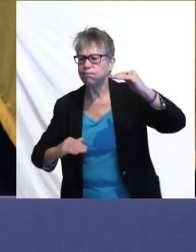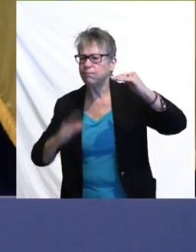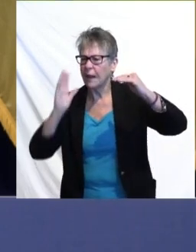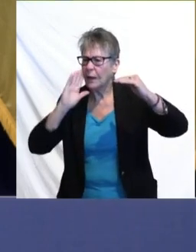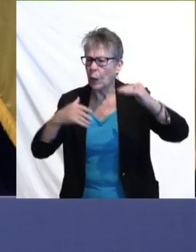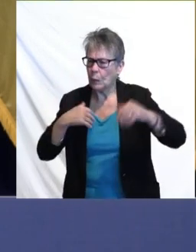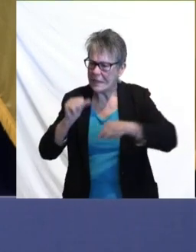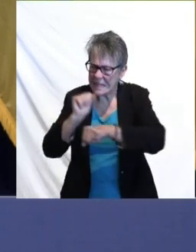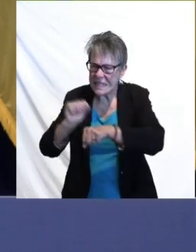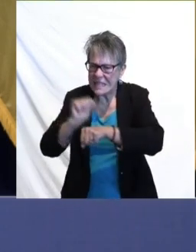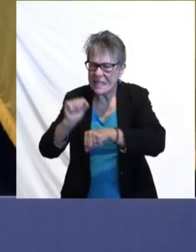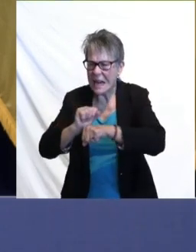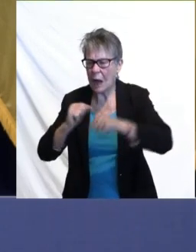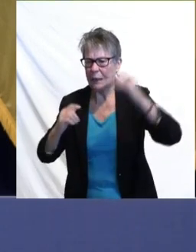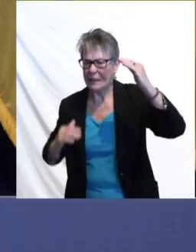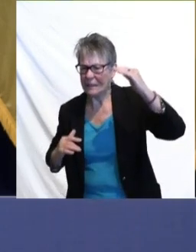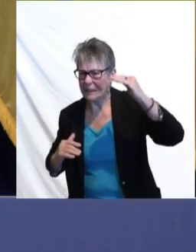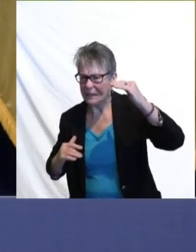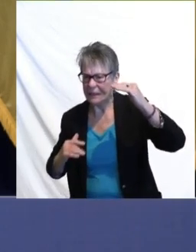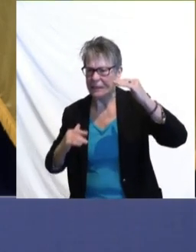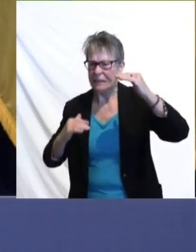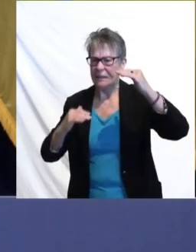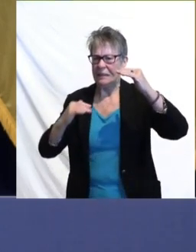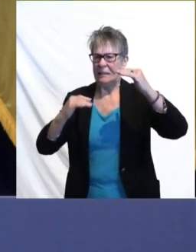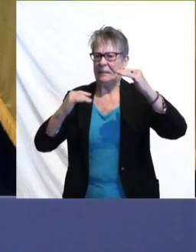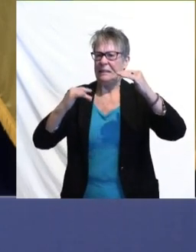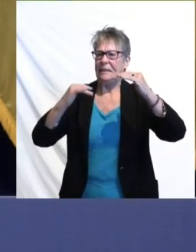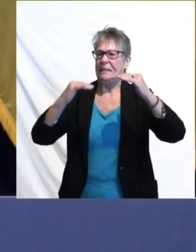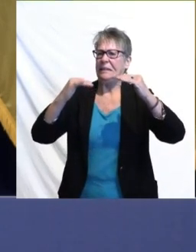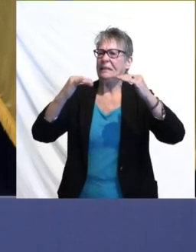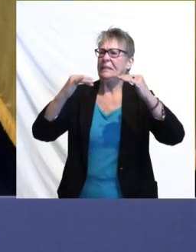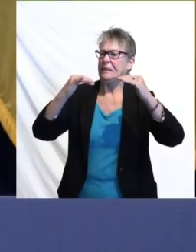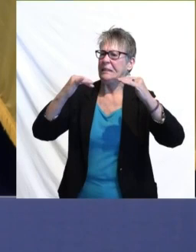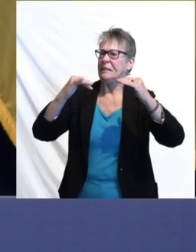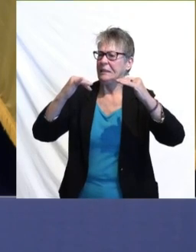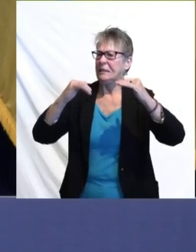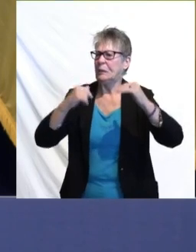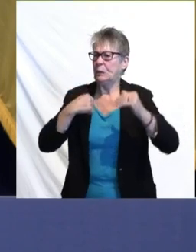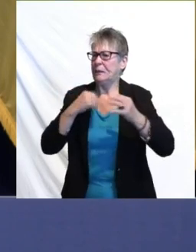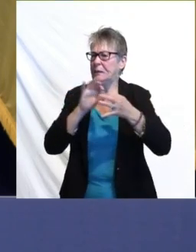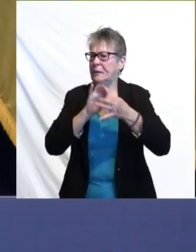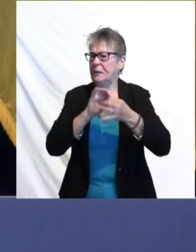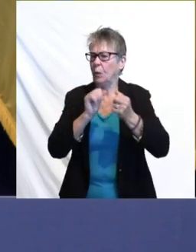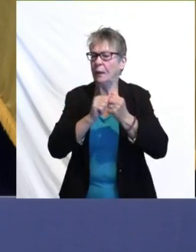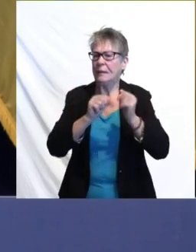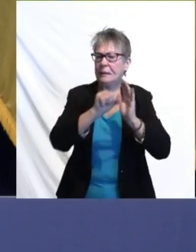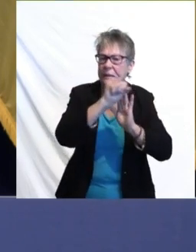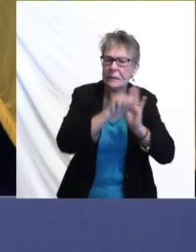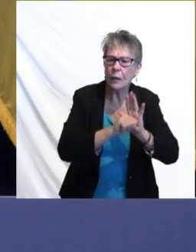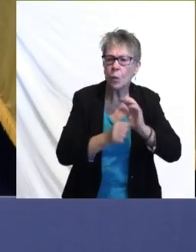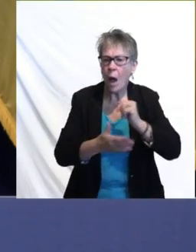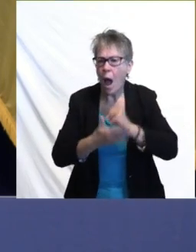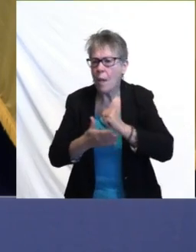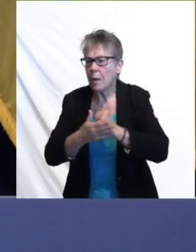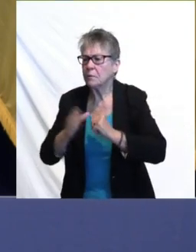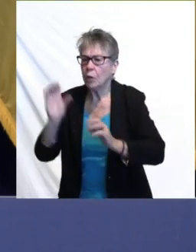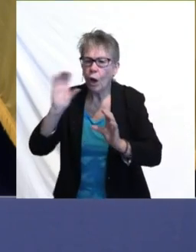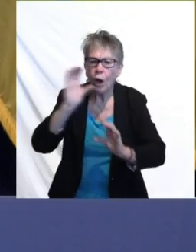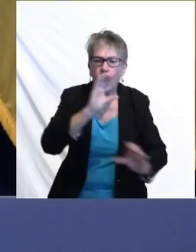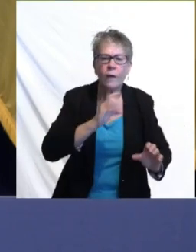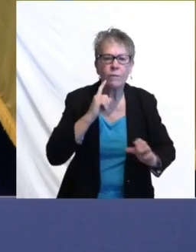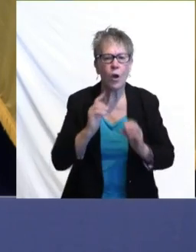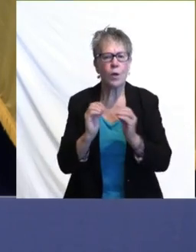the needle on, and working with our Senate partners. And we've got a very good, constructive relationship there, but we need to